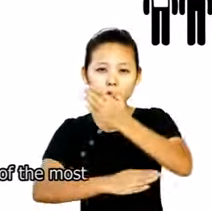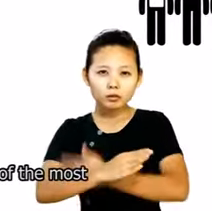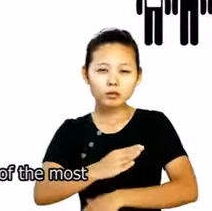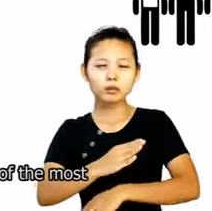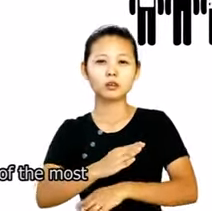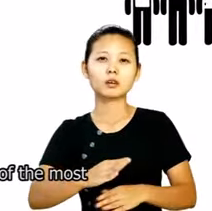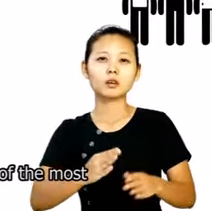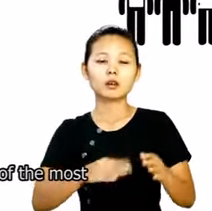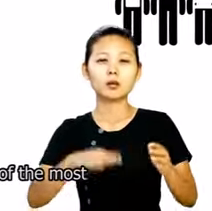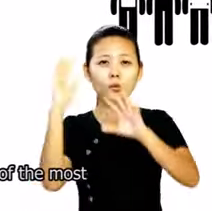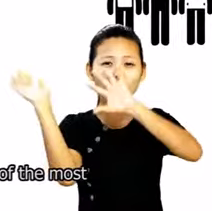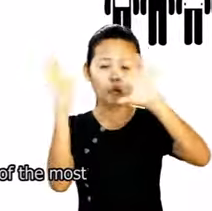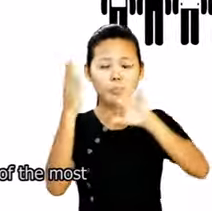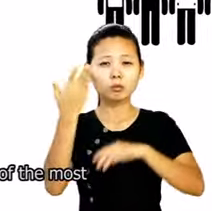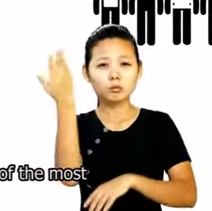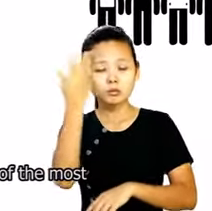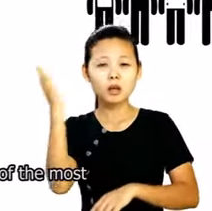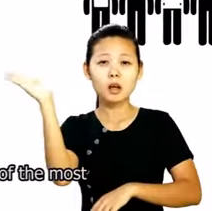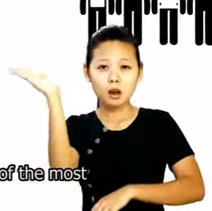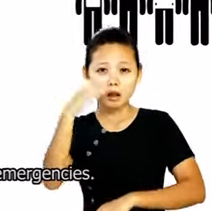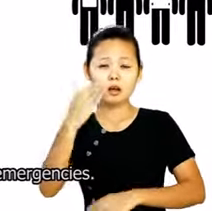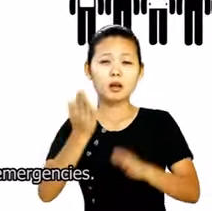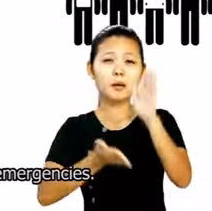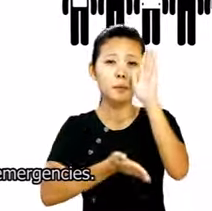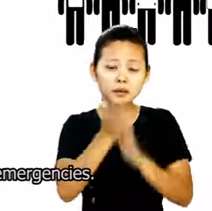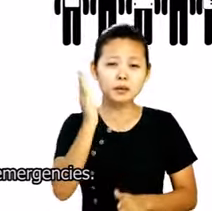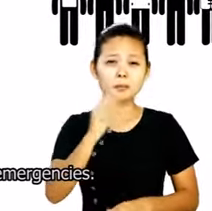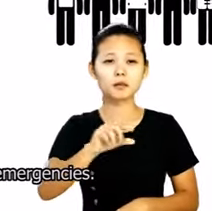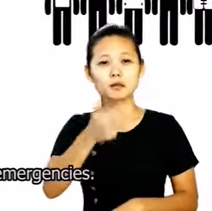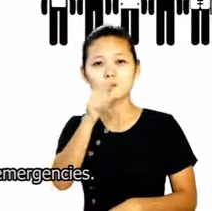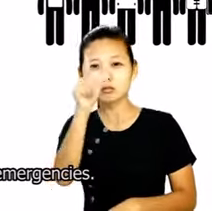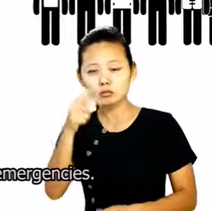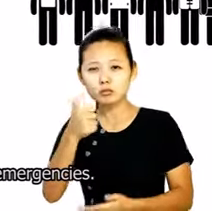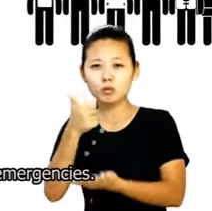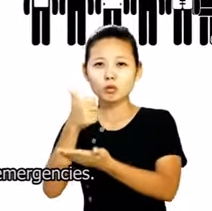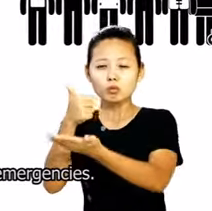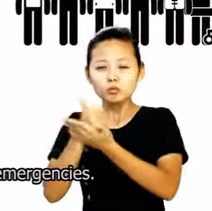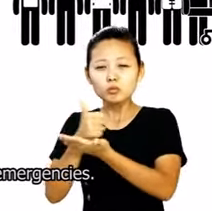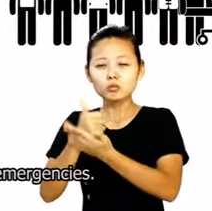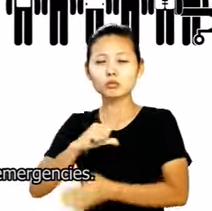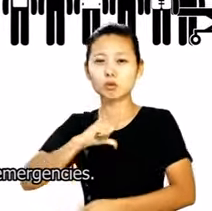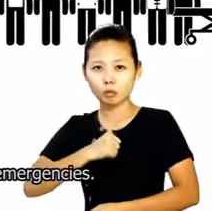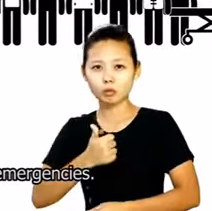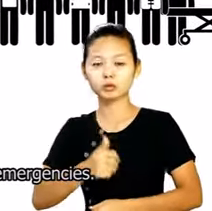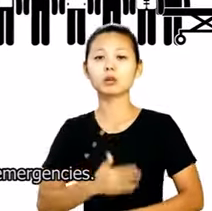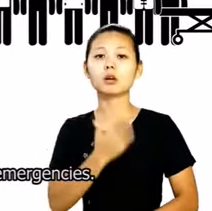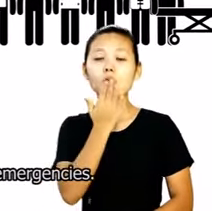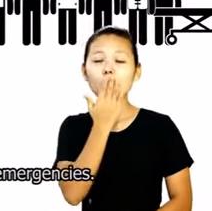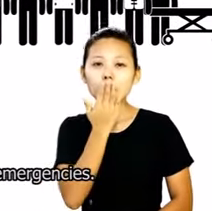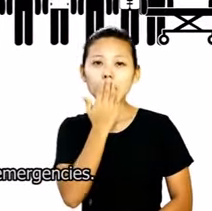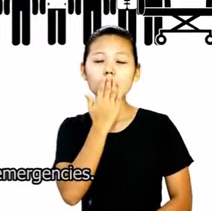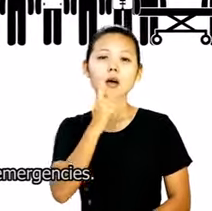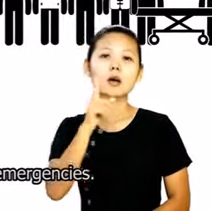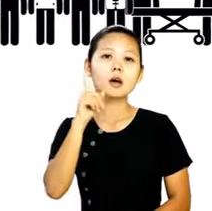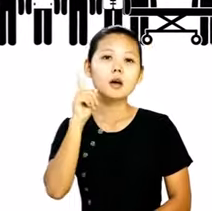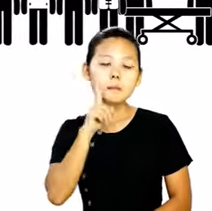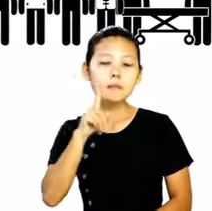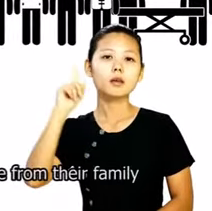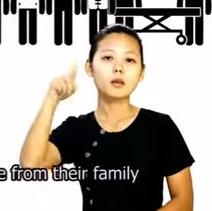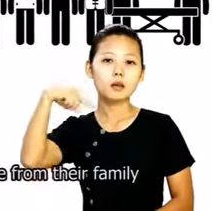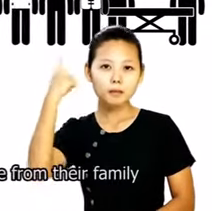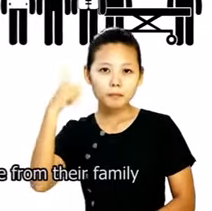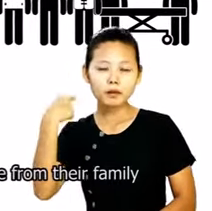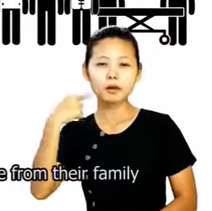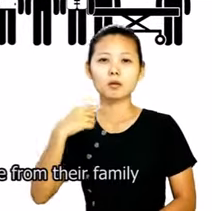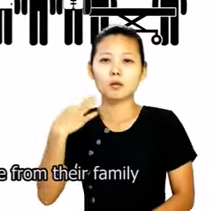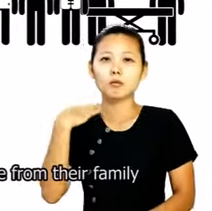Persons with disabilities are often one of the most vulnerable groups in disaster, crises, or emergencies.